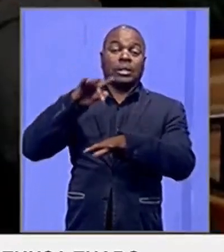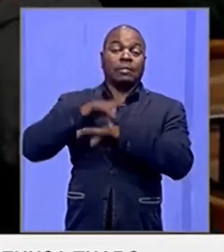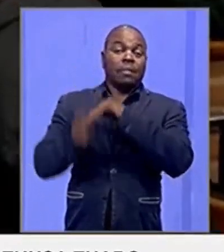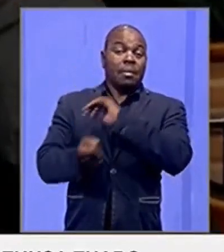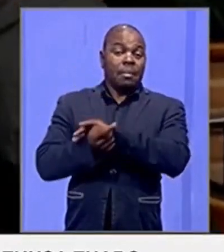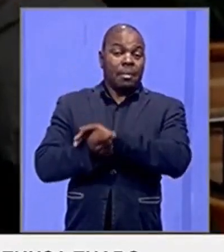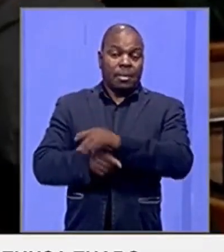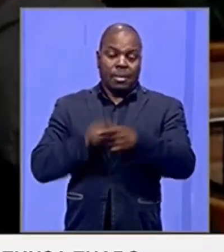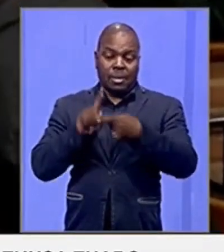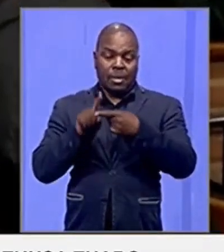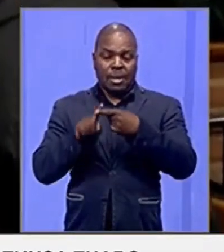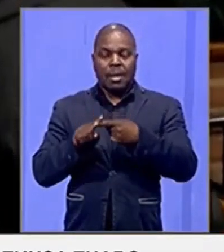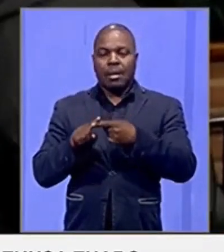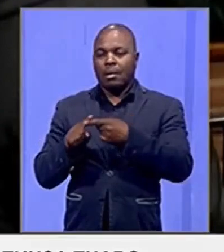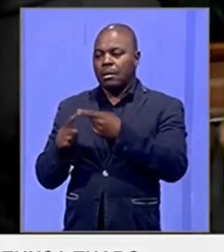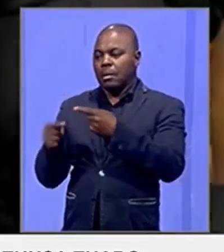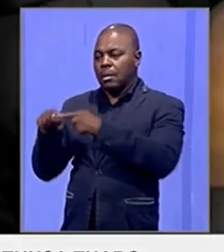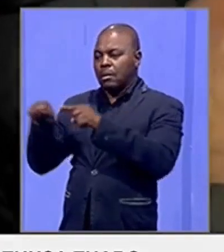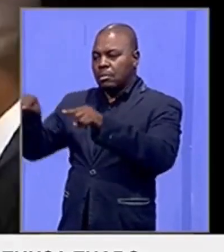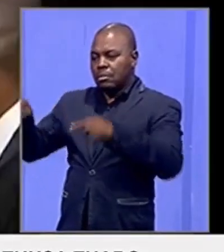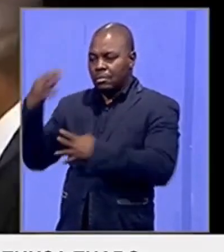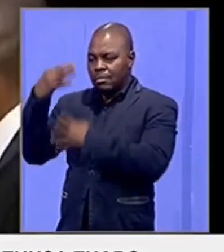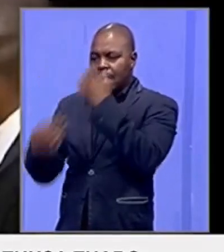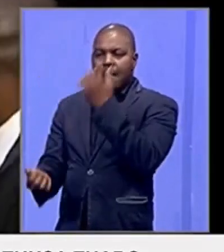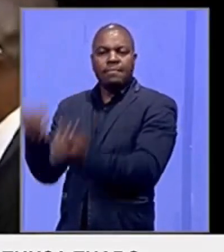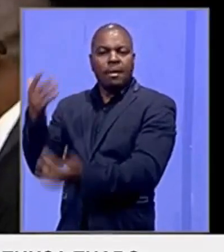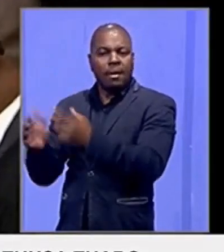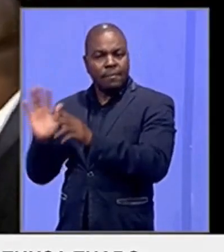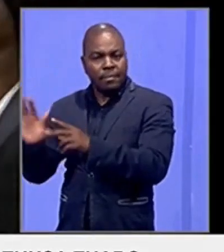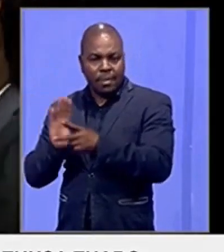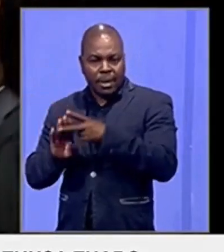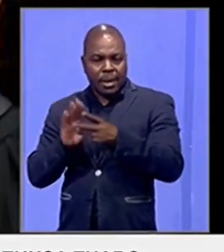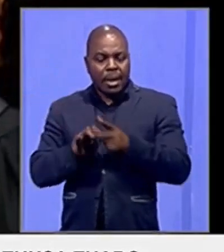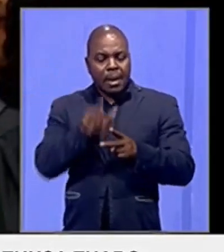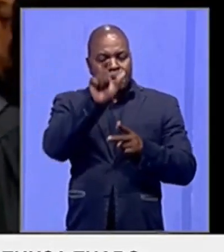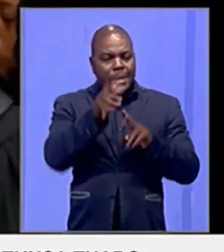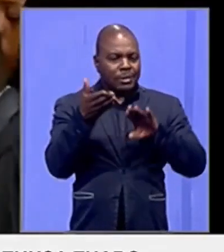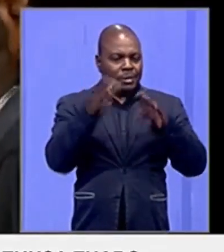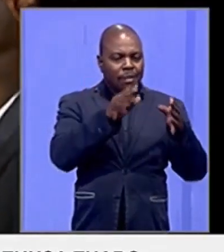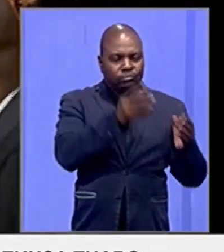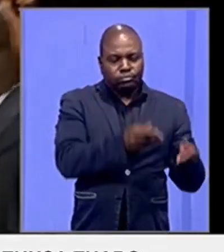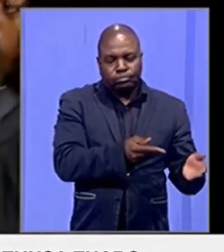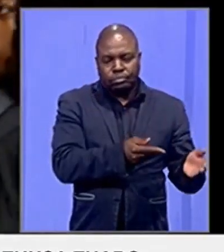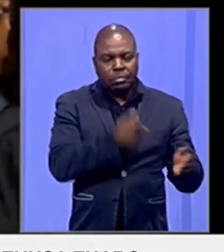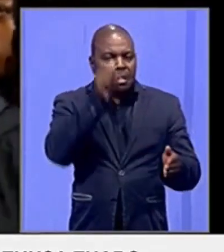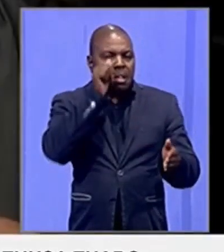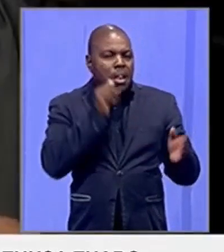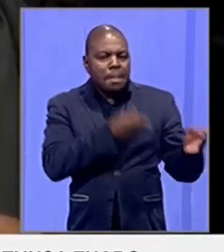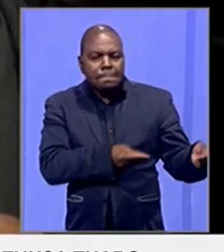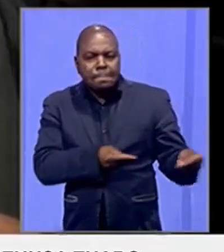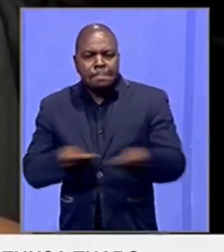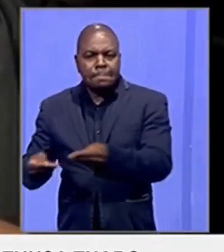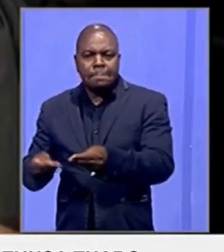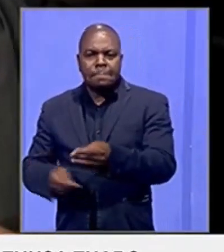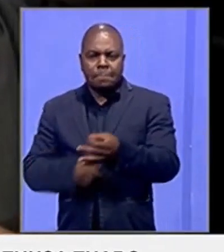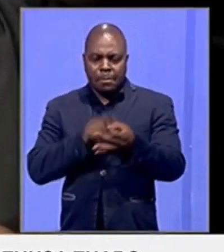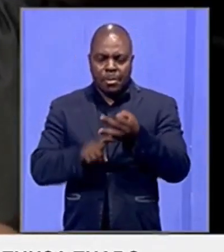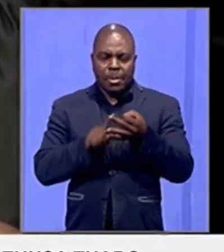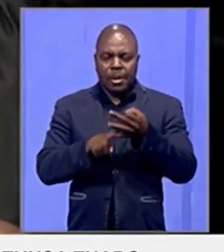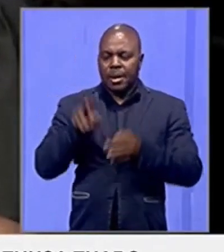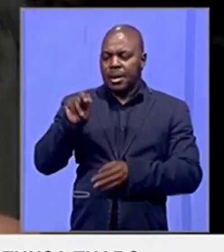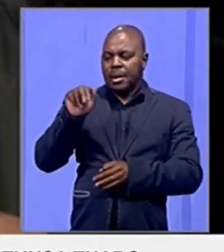pele ke hore ho ile a tjhiswa sel, ya bobedi ke hore hona le setopo se ileng sa smakelwa, ya boraro ke hore bo